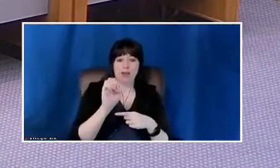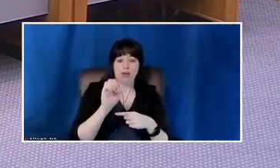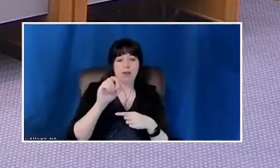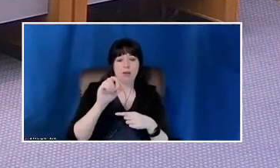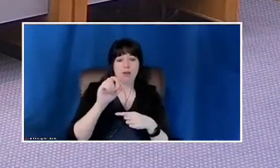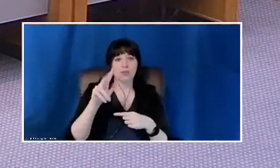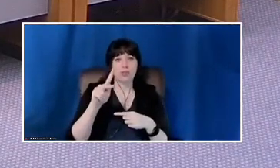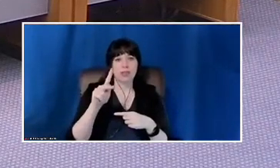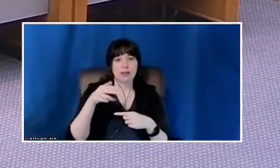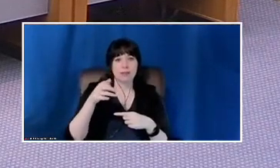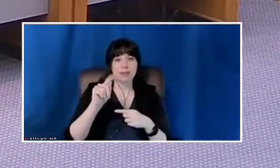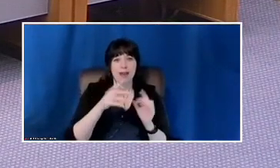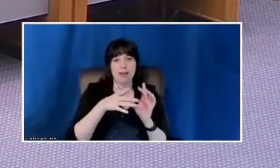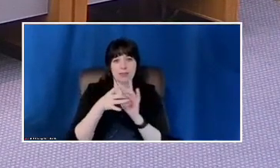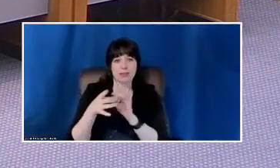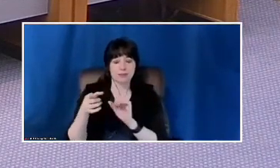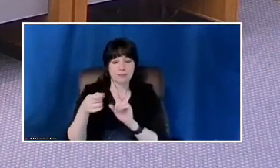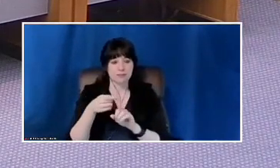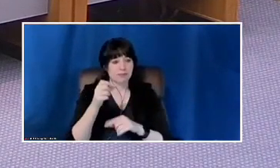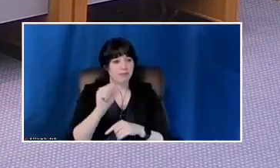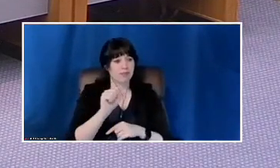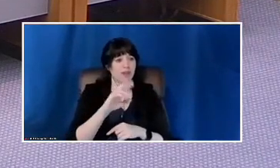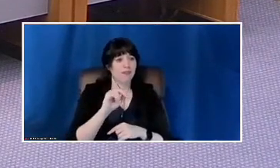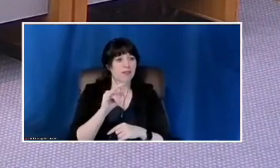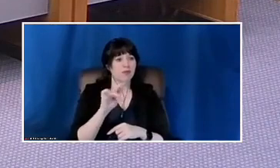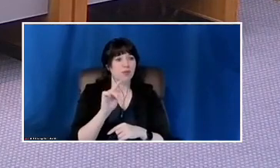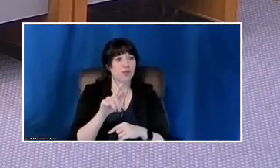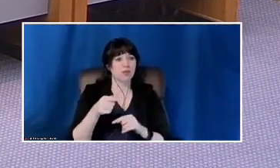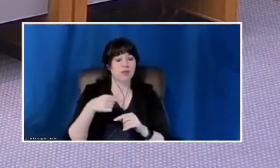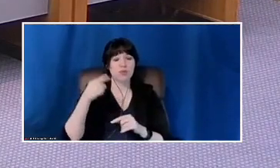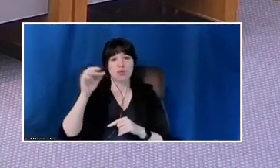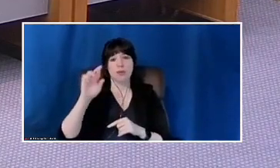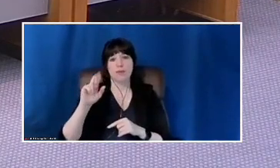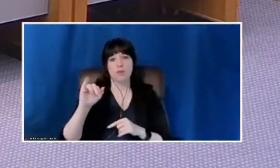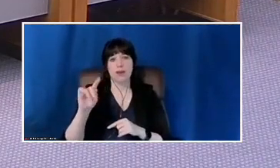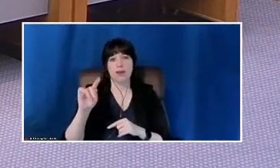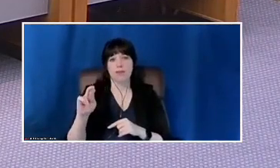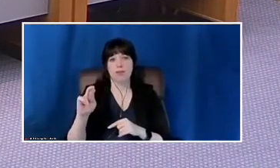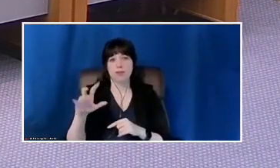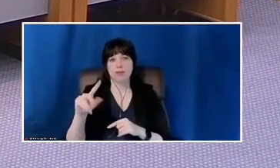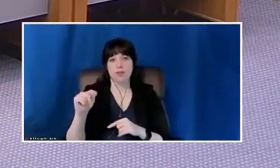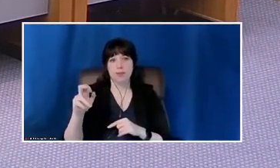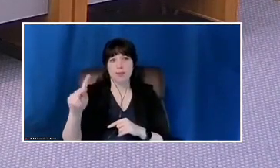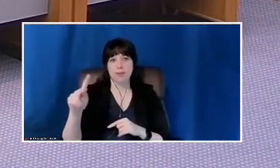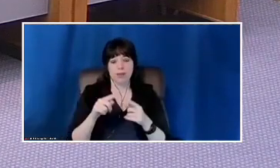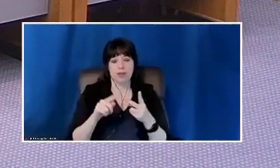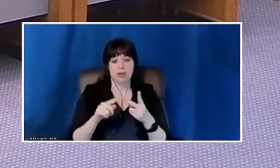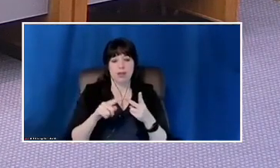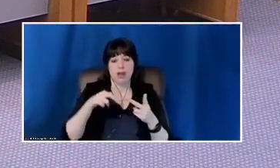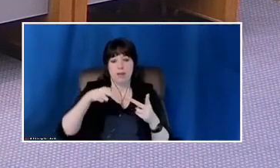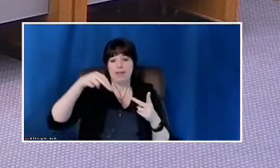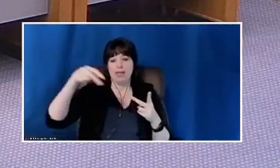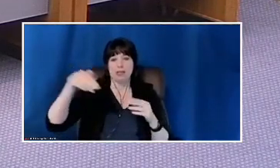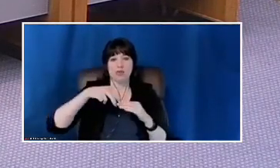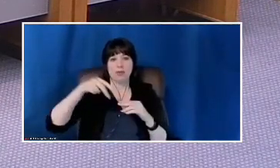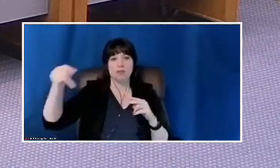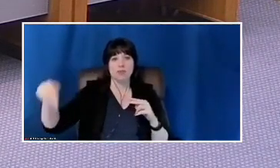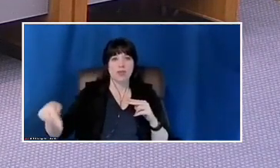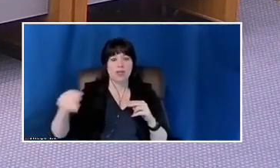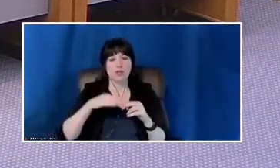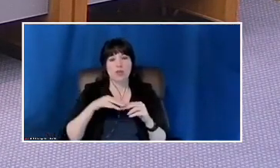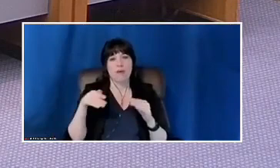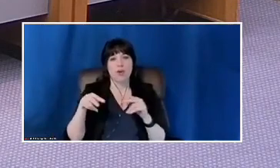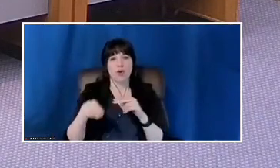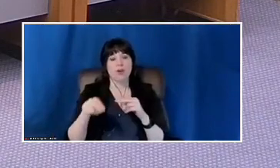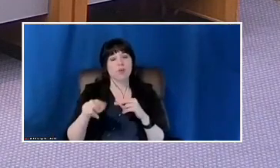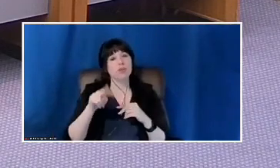Street Southeast to Riverfront Park, and two, develop a refinement plan for a pedestrian bridge over Highway 22 east